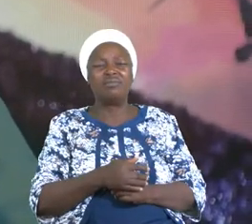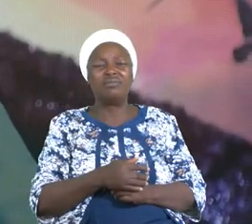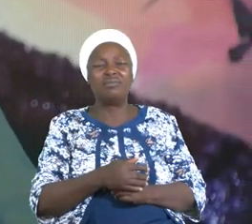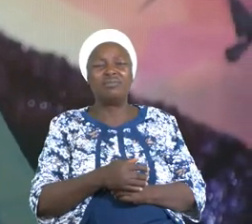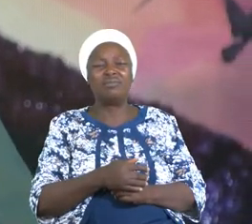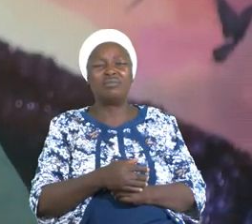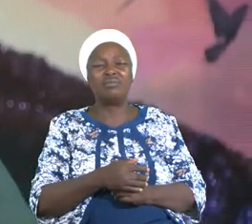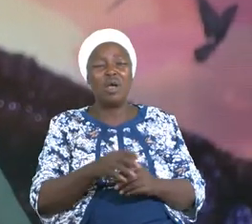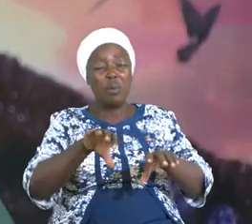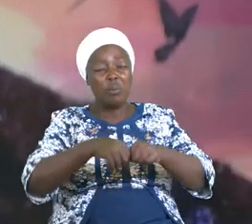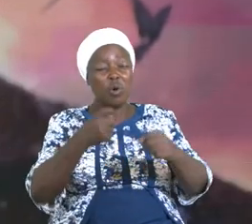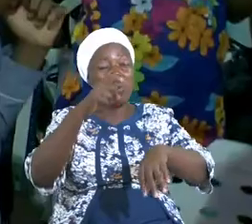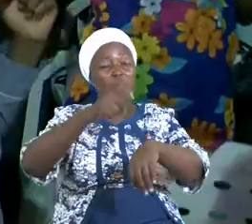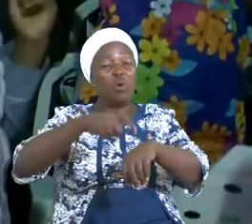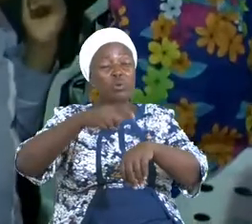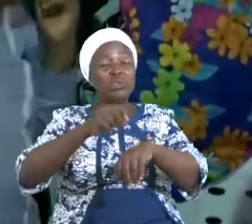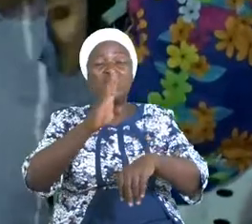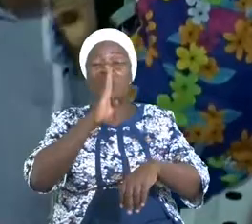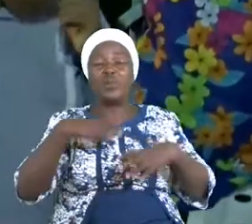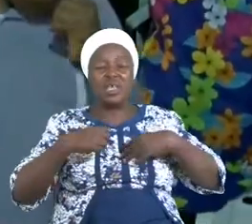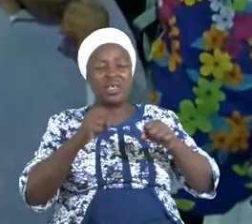Broken bones, be healed.